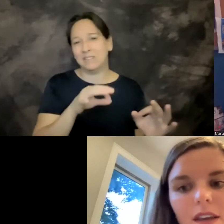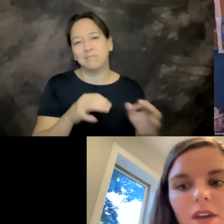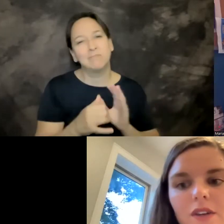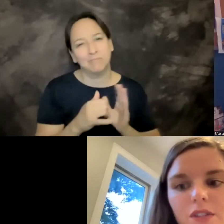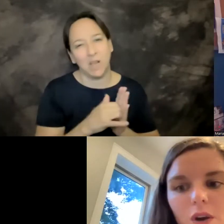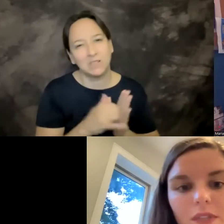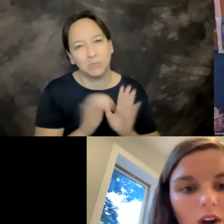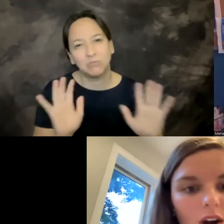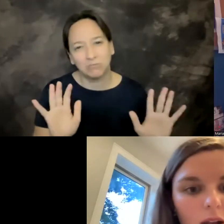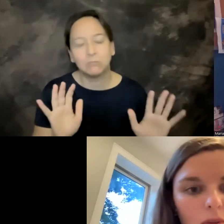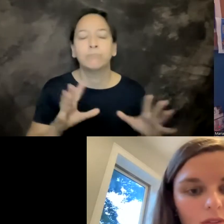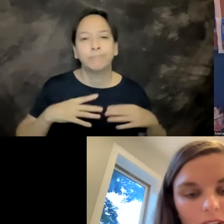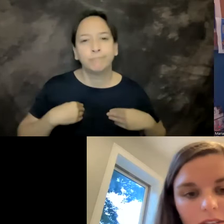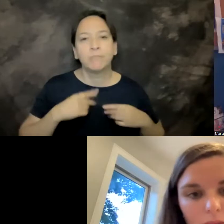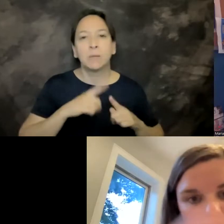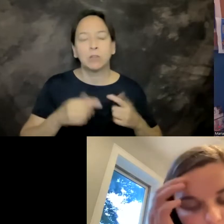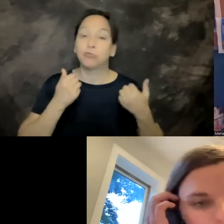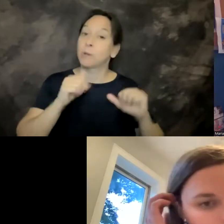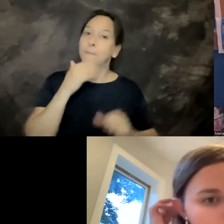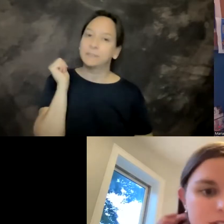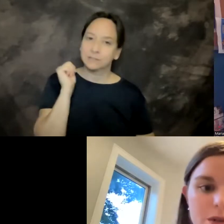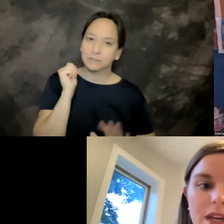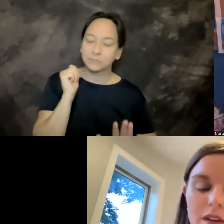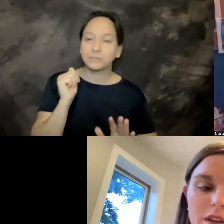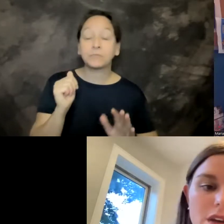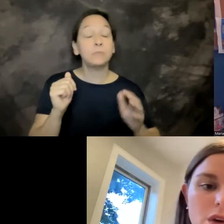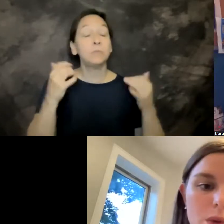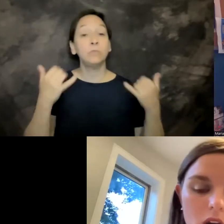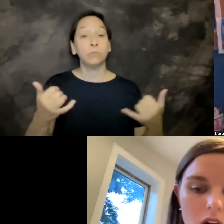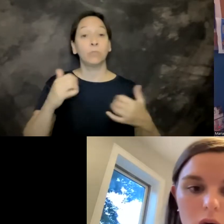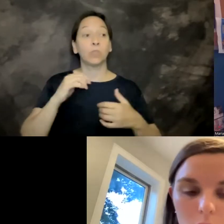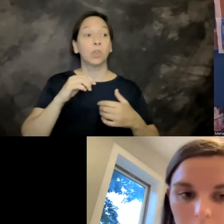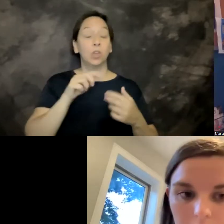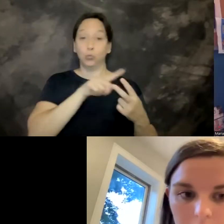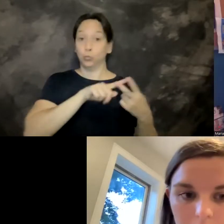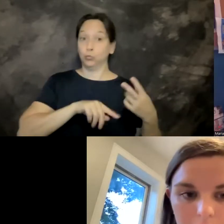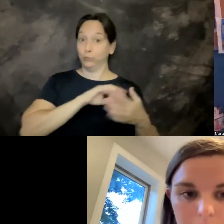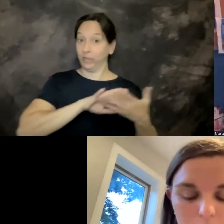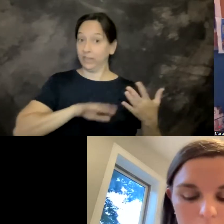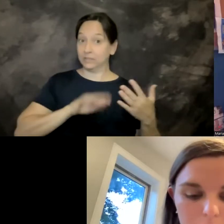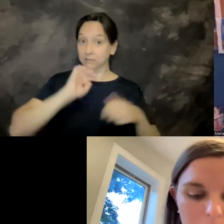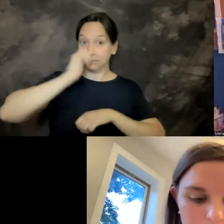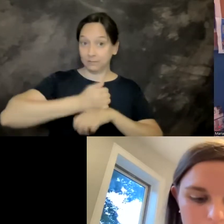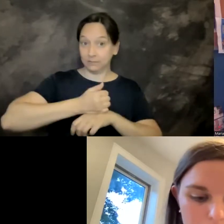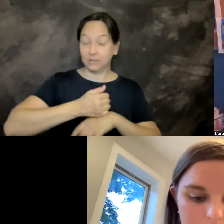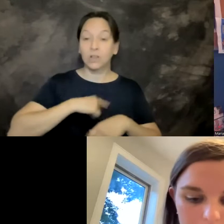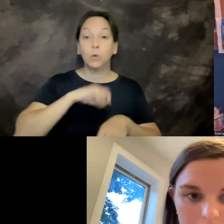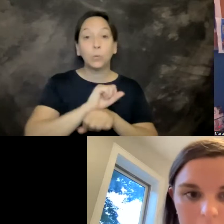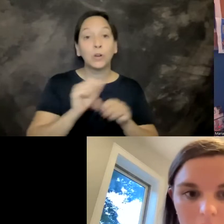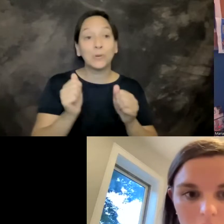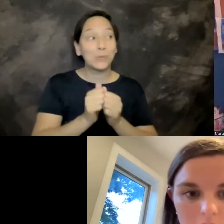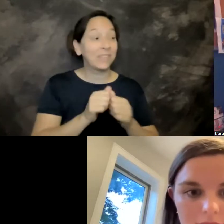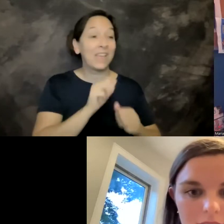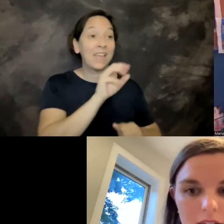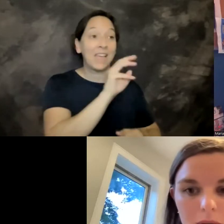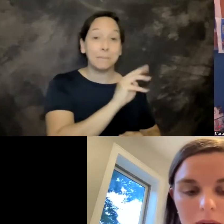circumstances. So there are a couple of things in particular that we're doing. We are working with our partners at MBTA